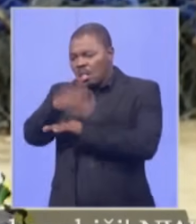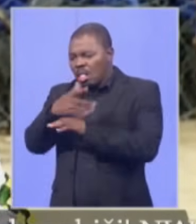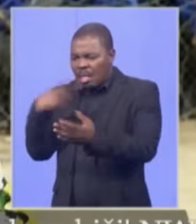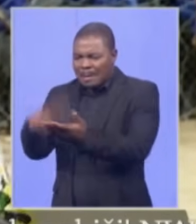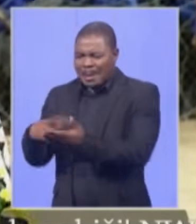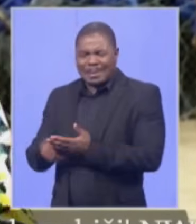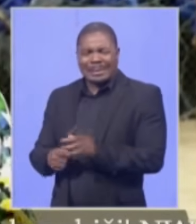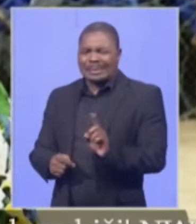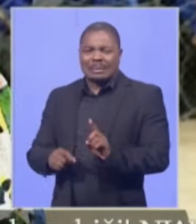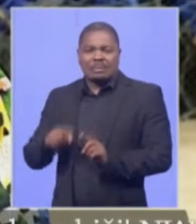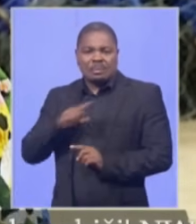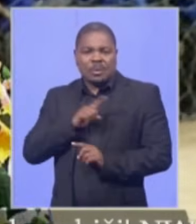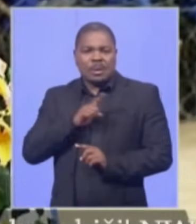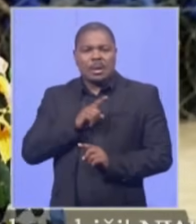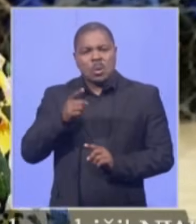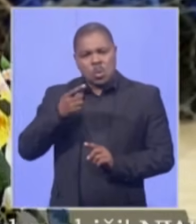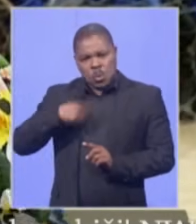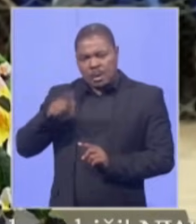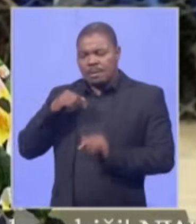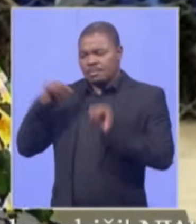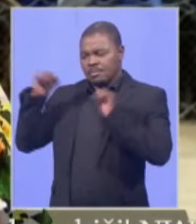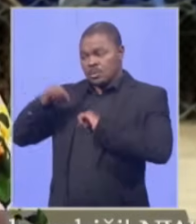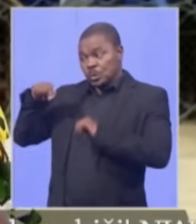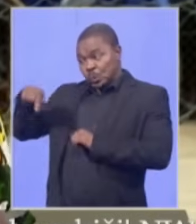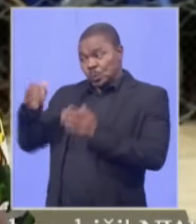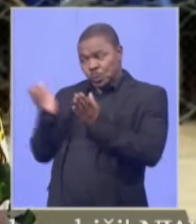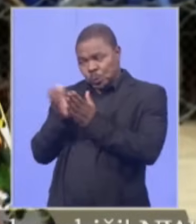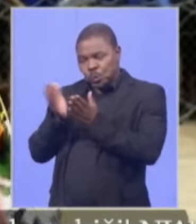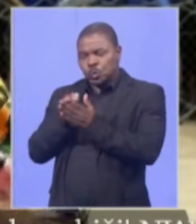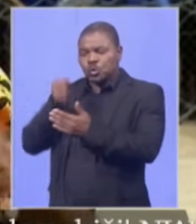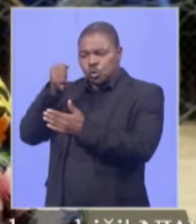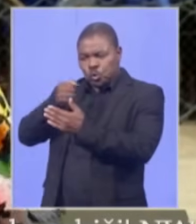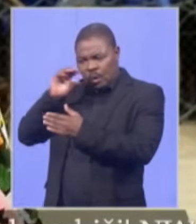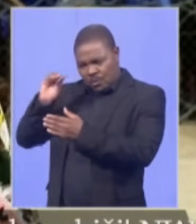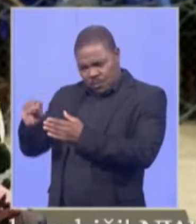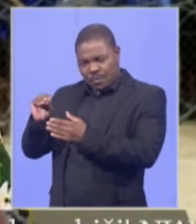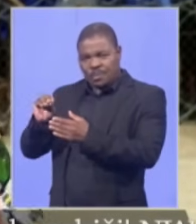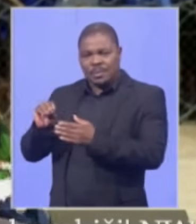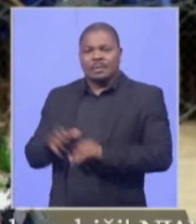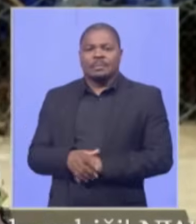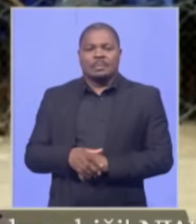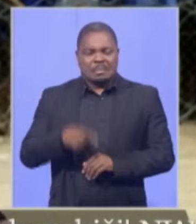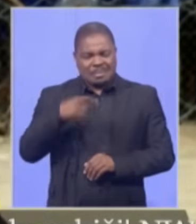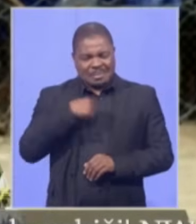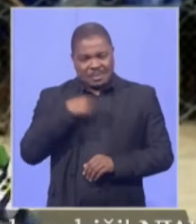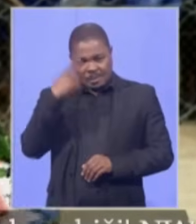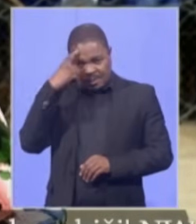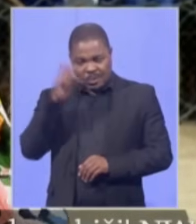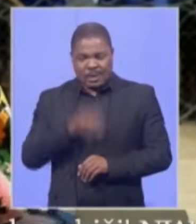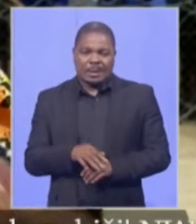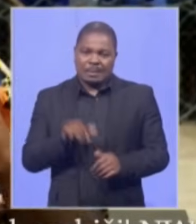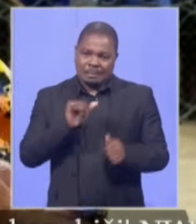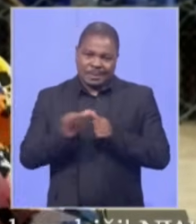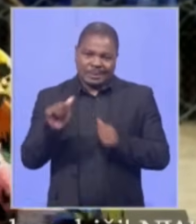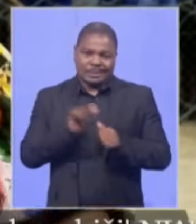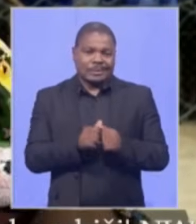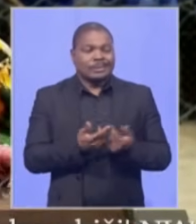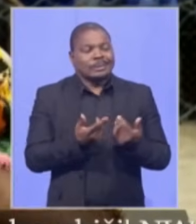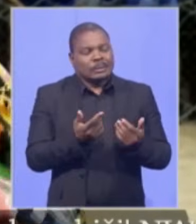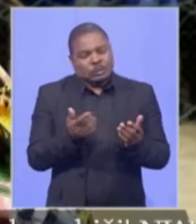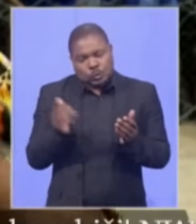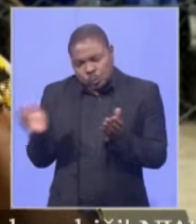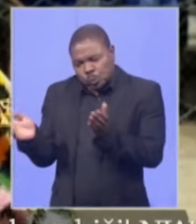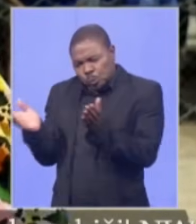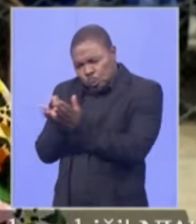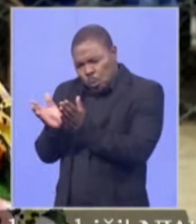mo minimum re dumalane le sekolo gore bana ba apelo mo sekolong. Bana nna go ya ka nna ke ne kere a bana ba apelo mo sekolong